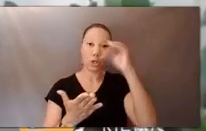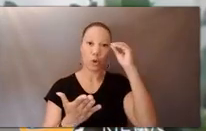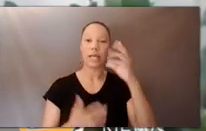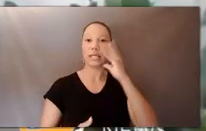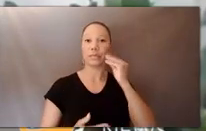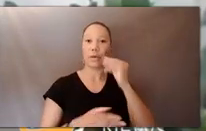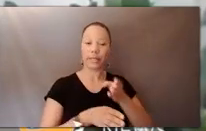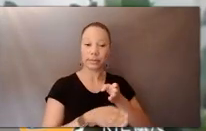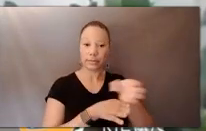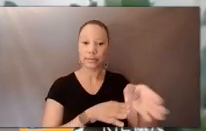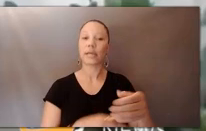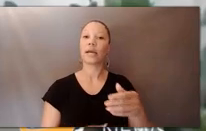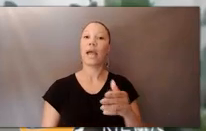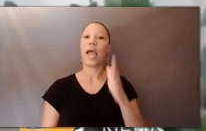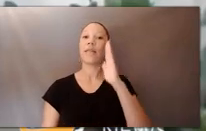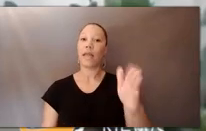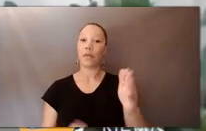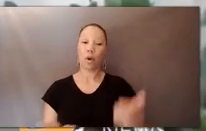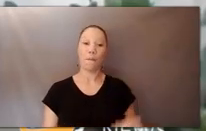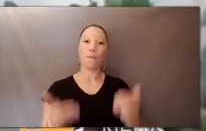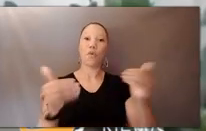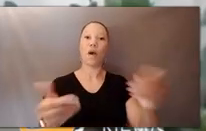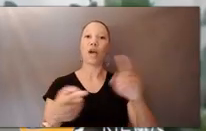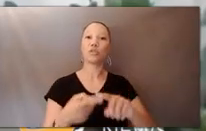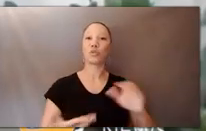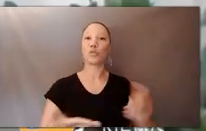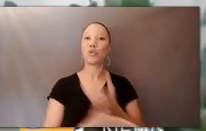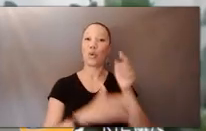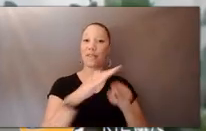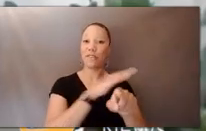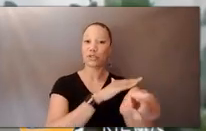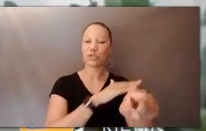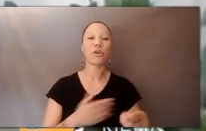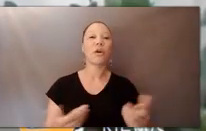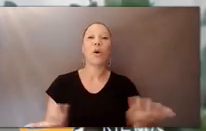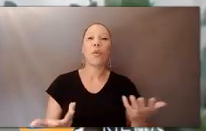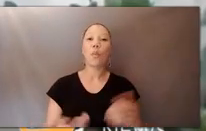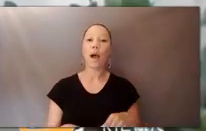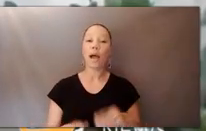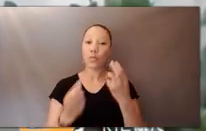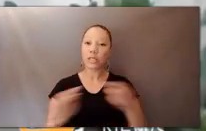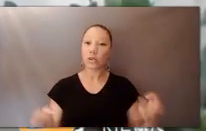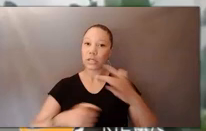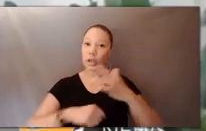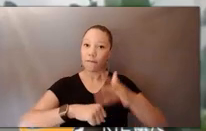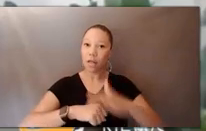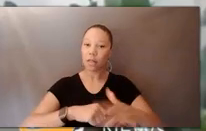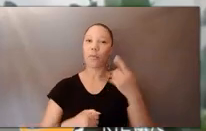to be moving on into another adventure. And so what academic resources are available to